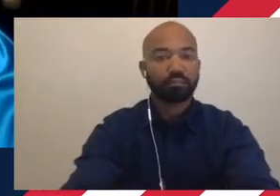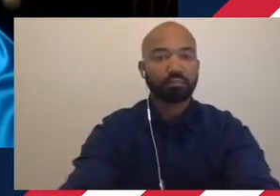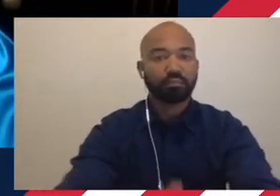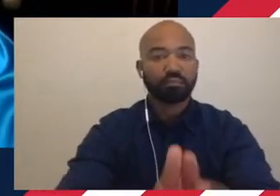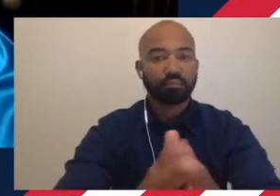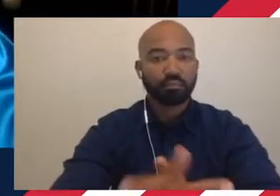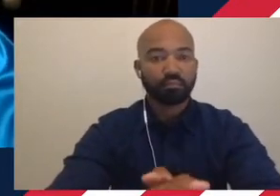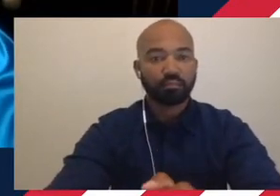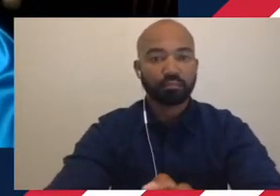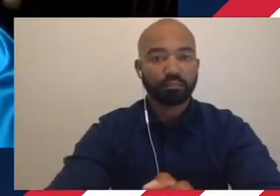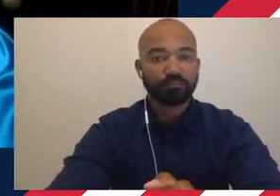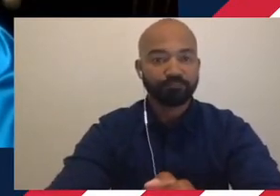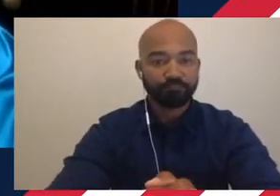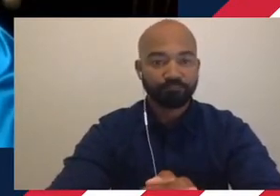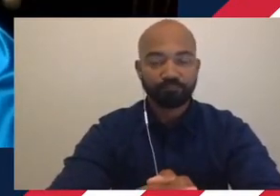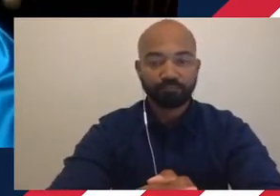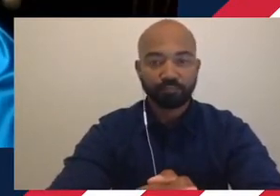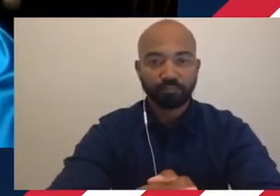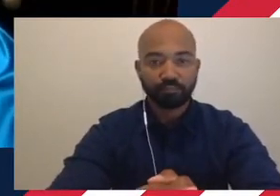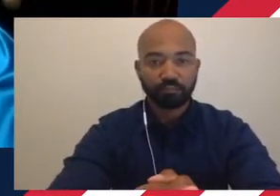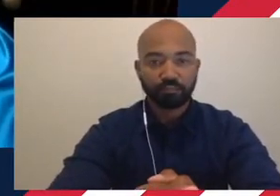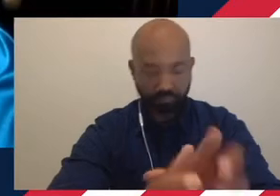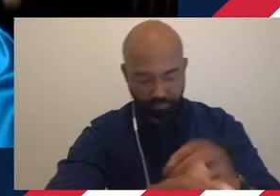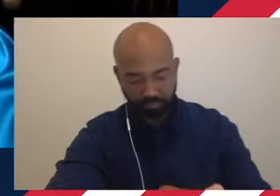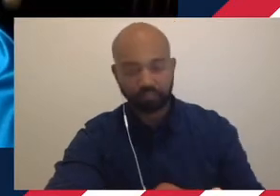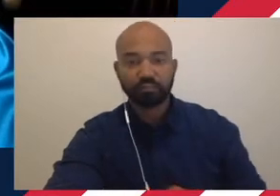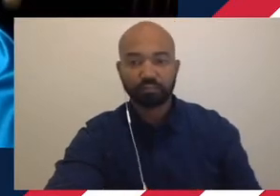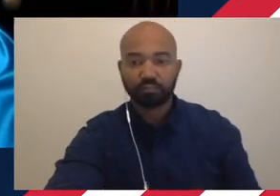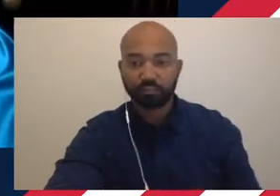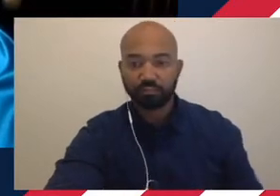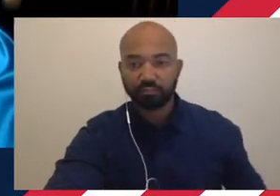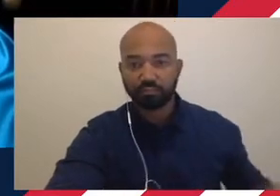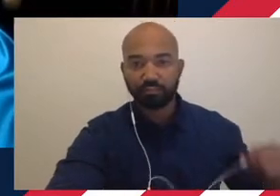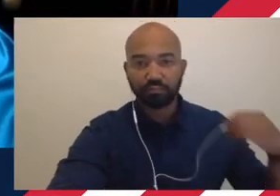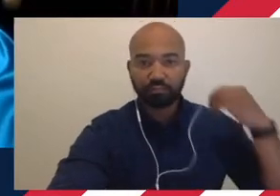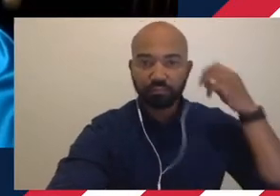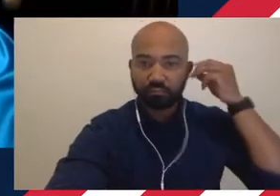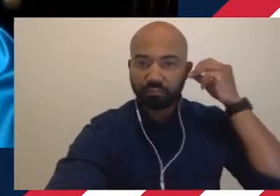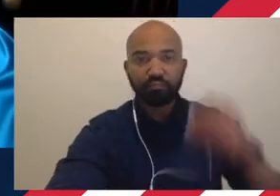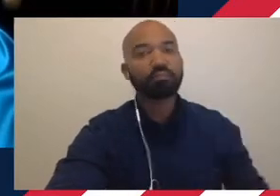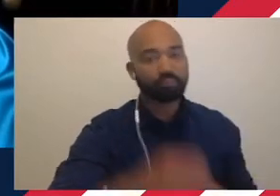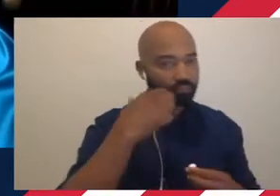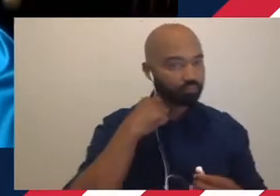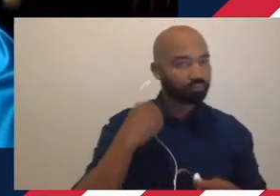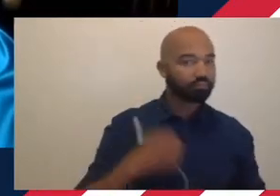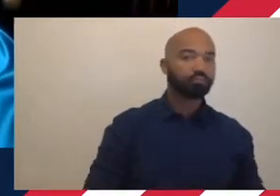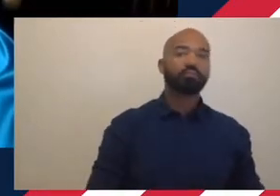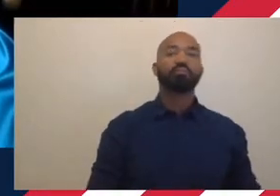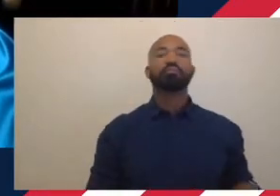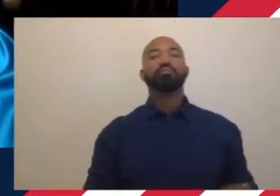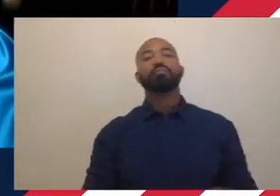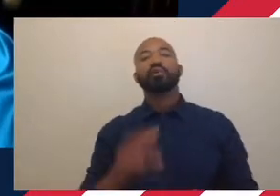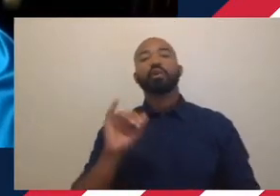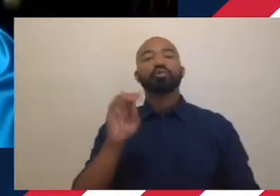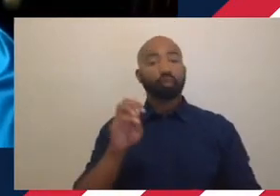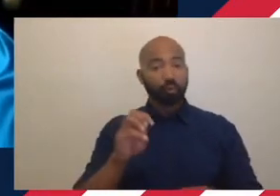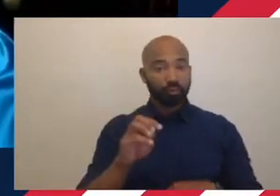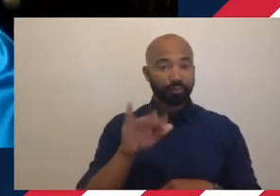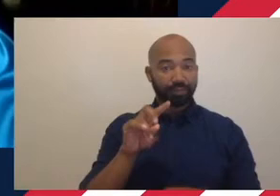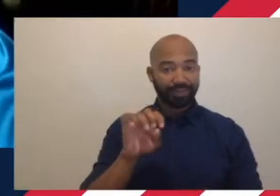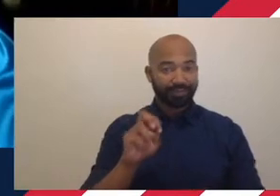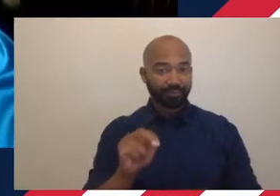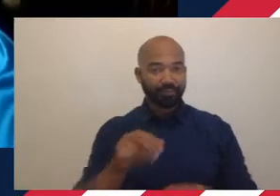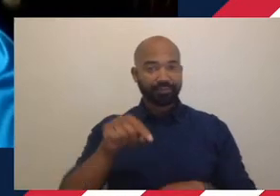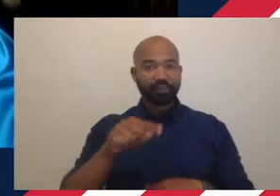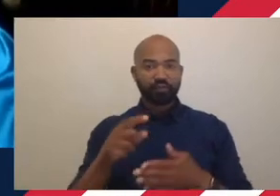of generations, but it begins with electing Joe Biden this fall and implementing what will be, without